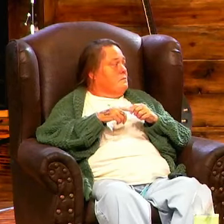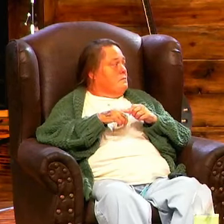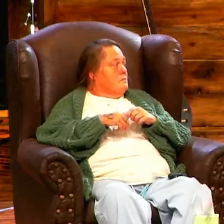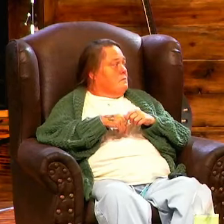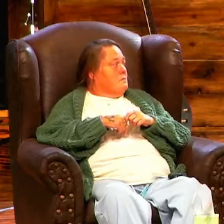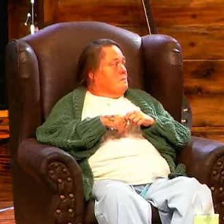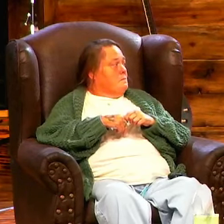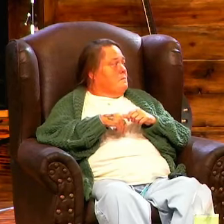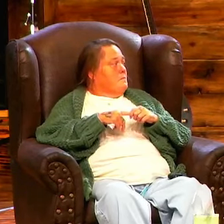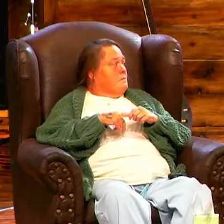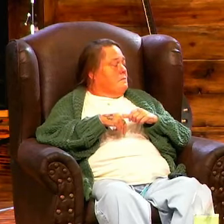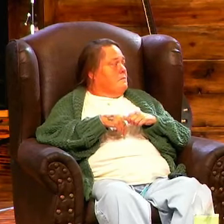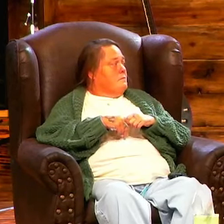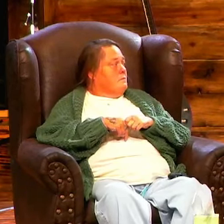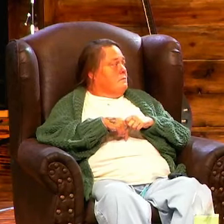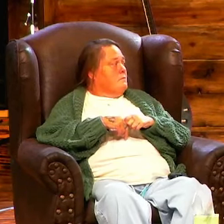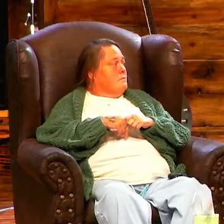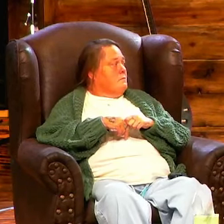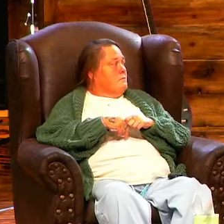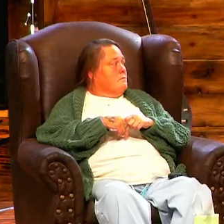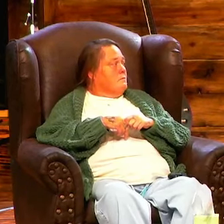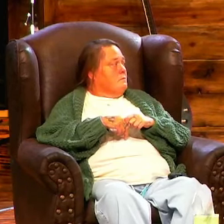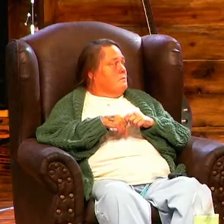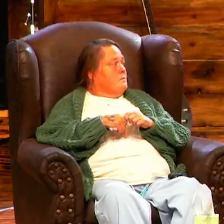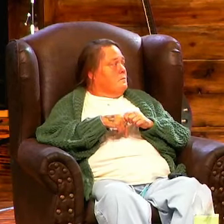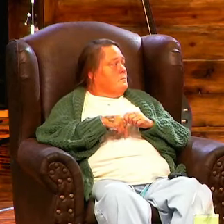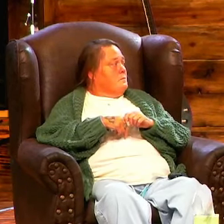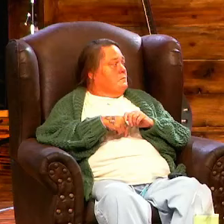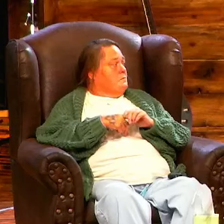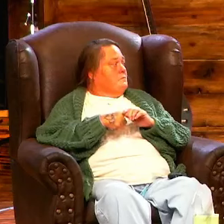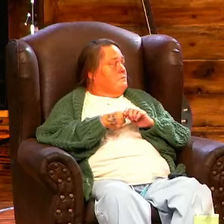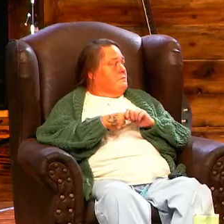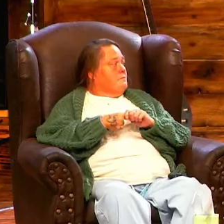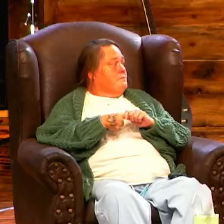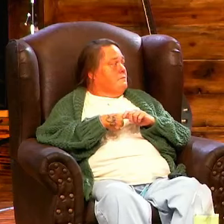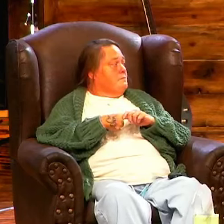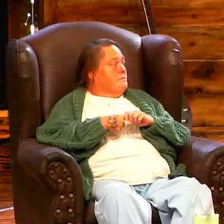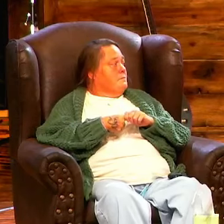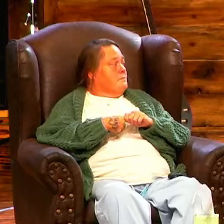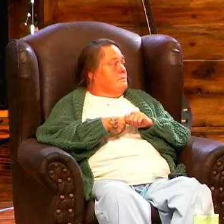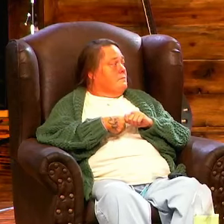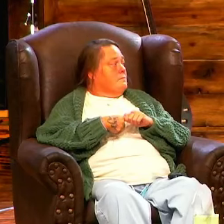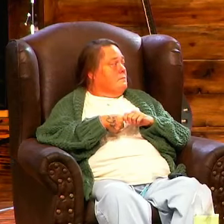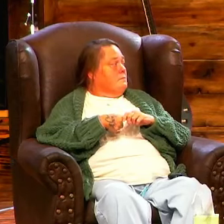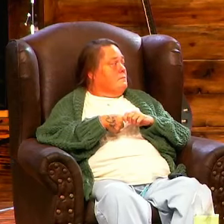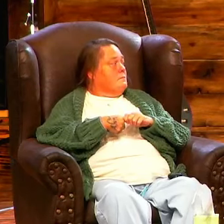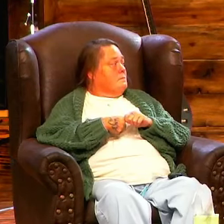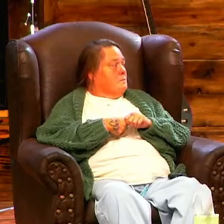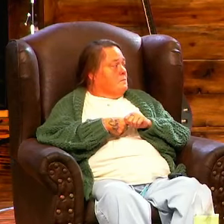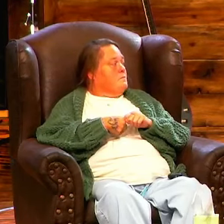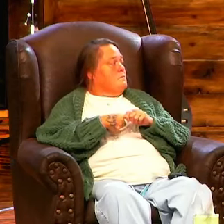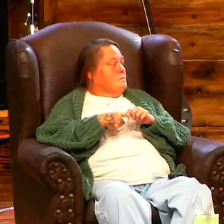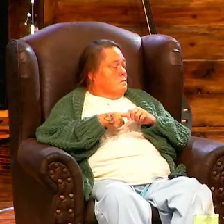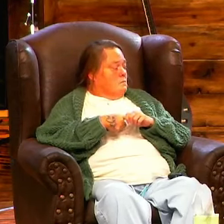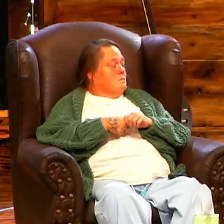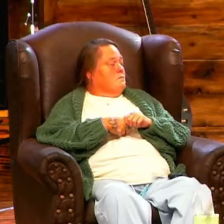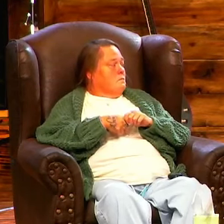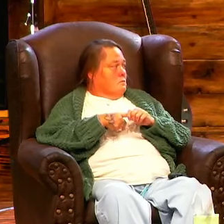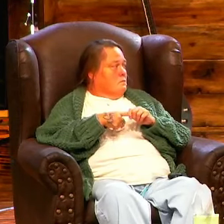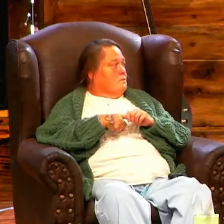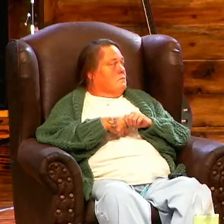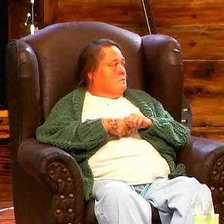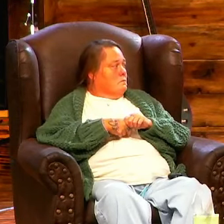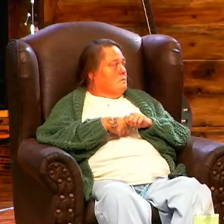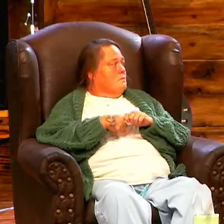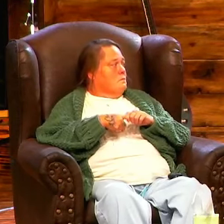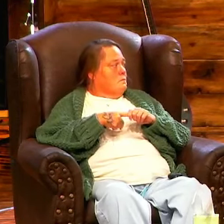alone in the house or when you're with your spouse, you can just say, just hold each other's hand and say, Lord, if there's anything inside this house right now that is